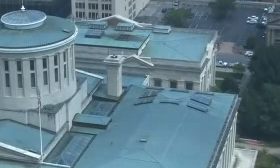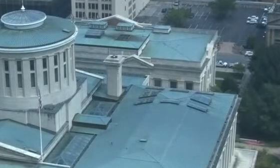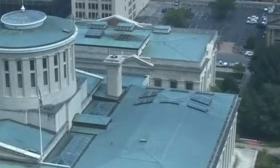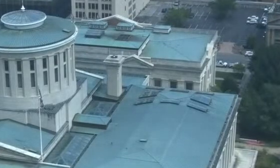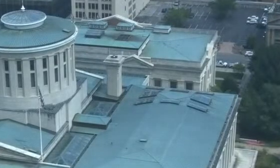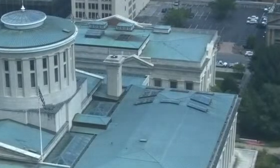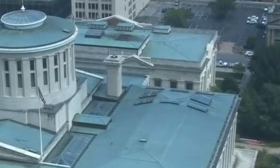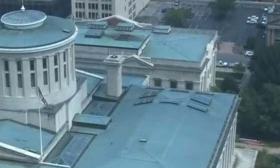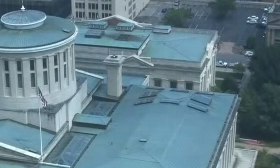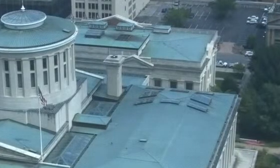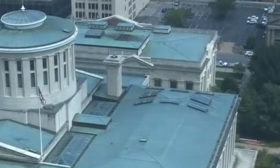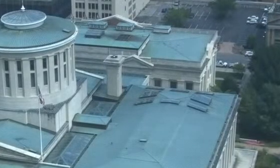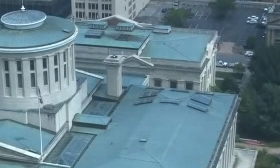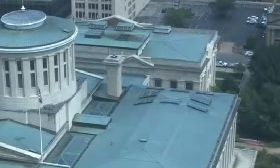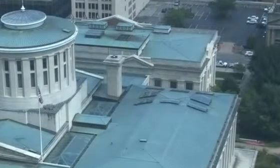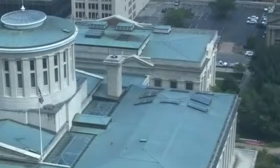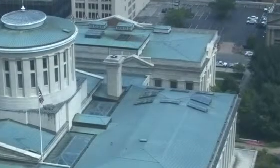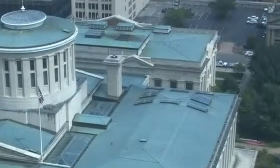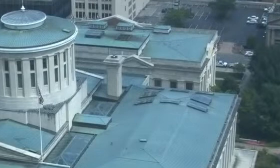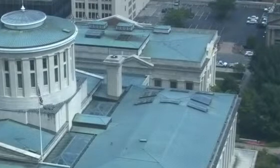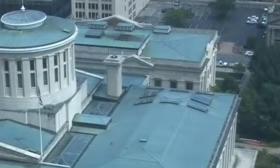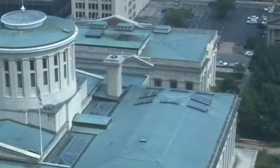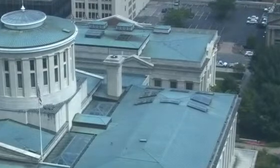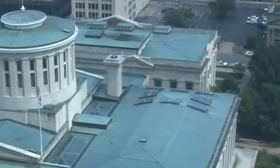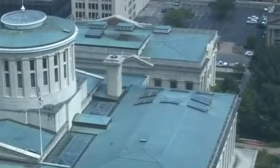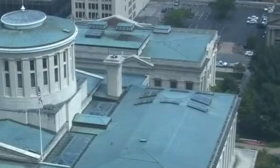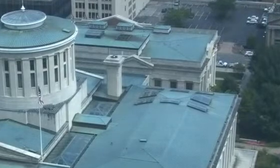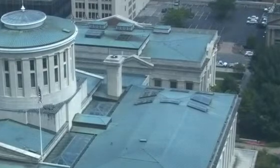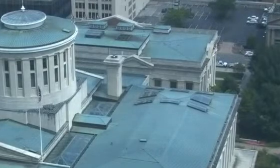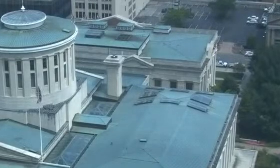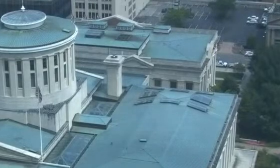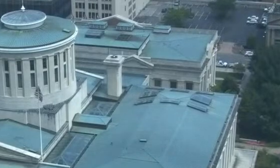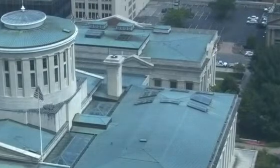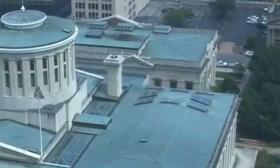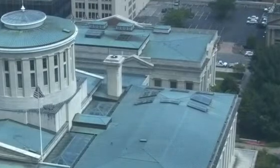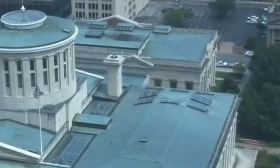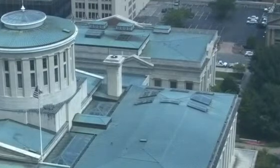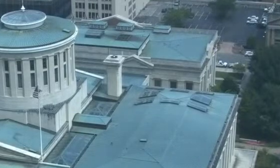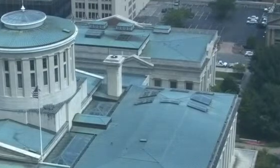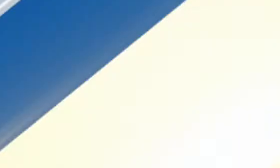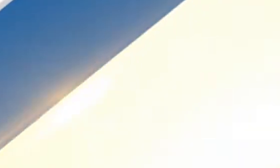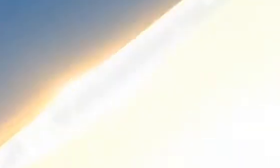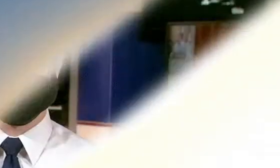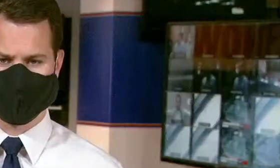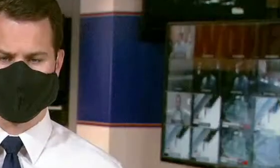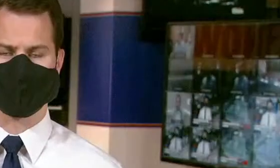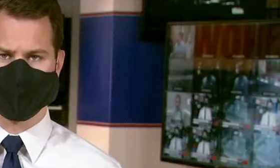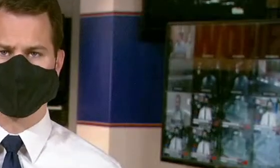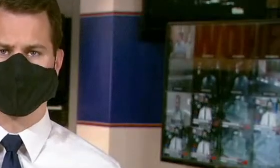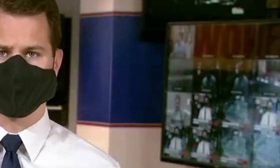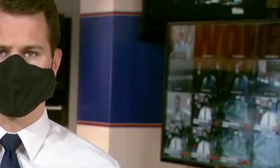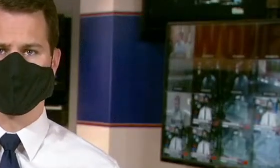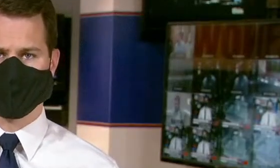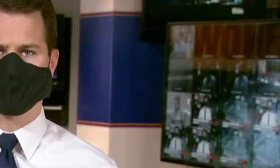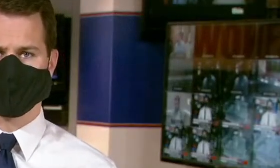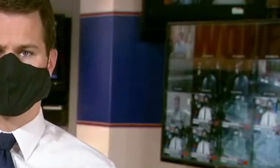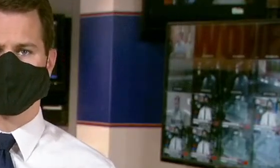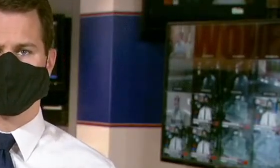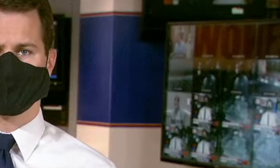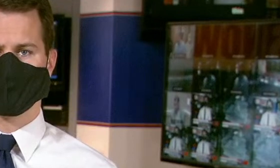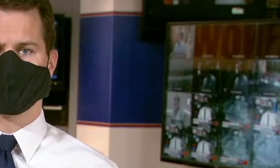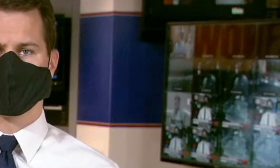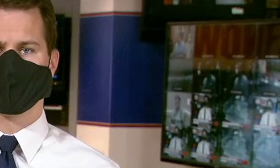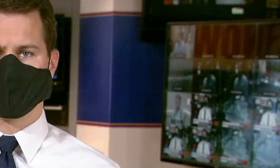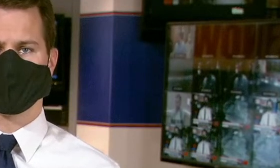hours. ABC 6's Jeff Reddick is covering the governor's briefing today. And Jeff, we should get an update on the alert levels, as happens